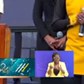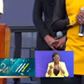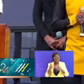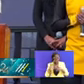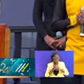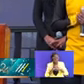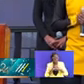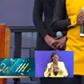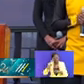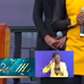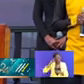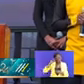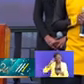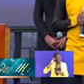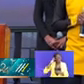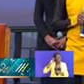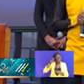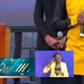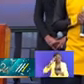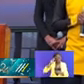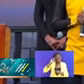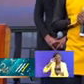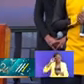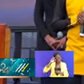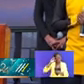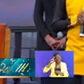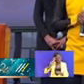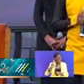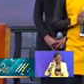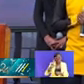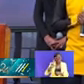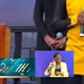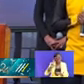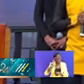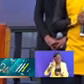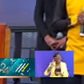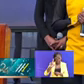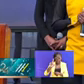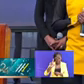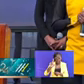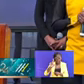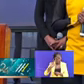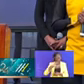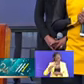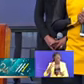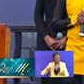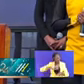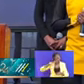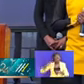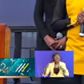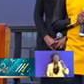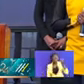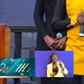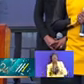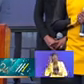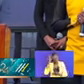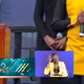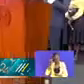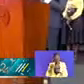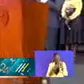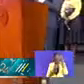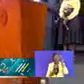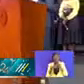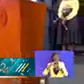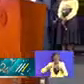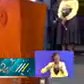is called encounter and when there is an when there is a volcanic eruption it means